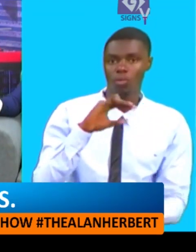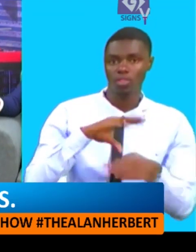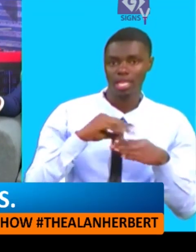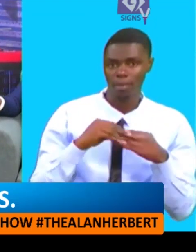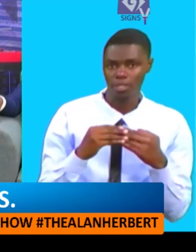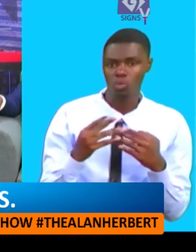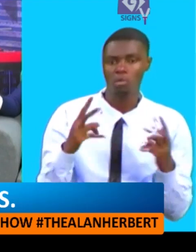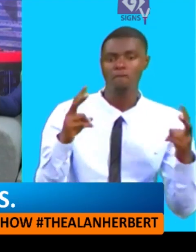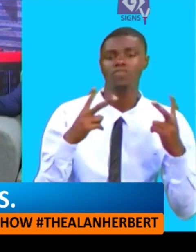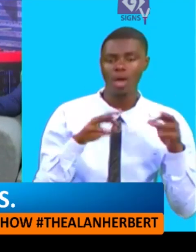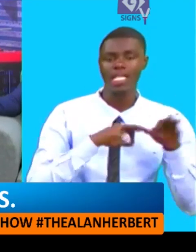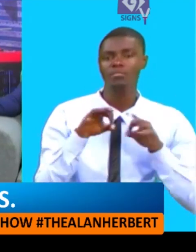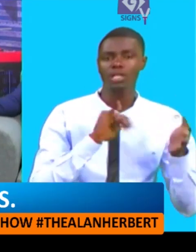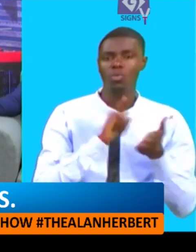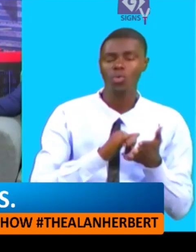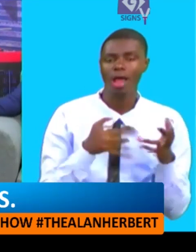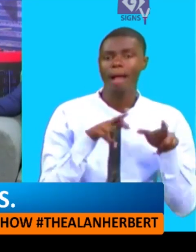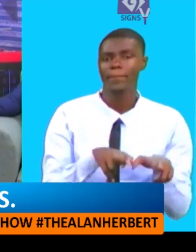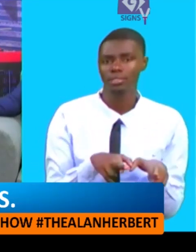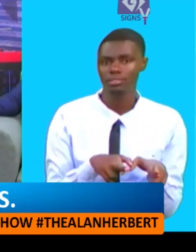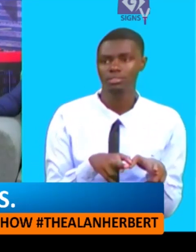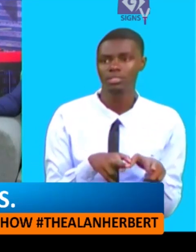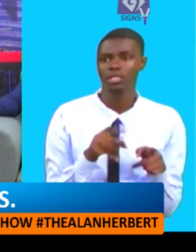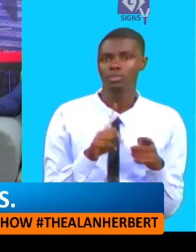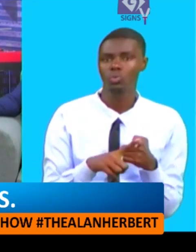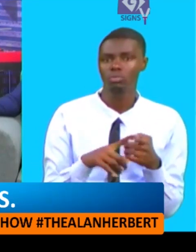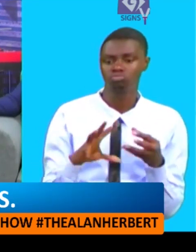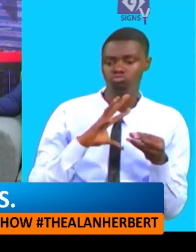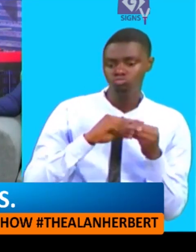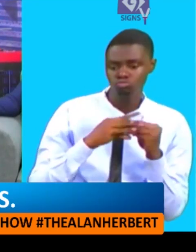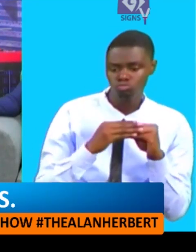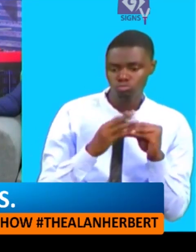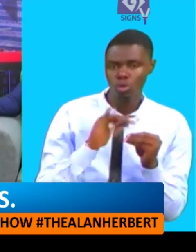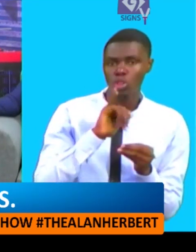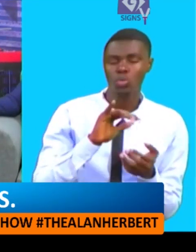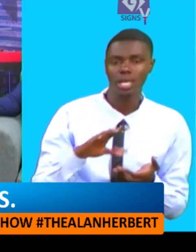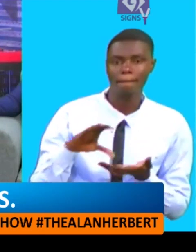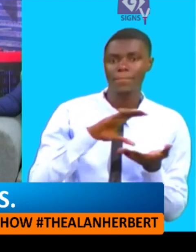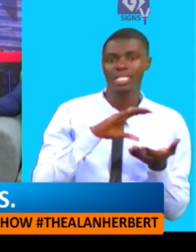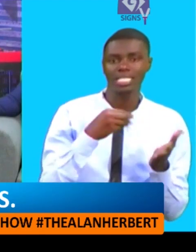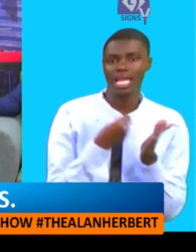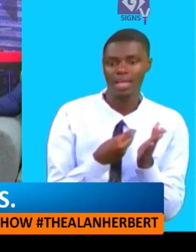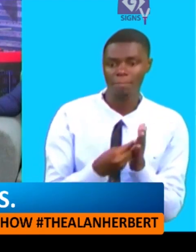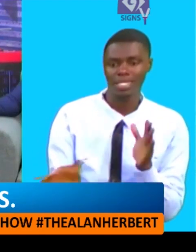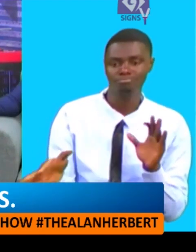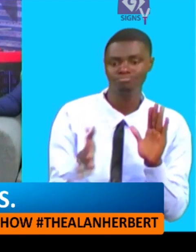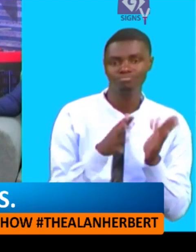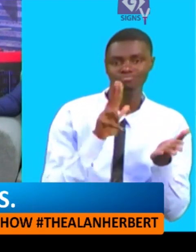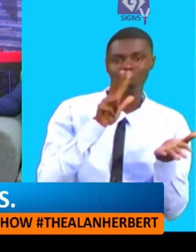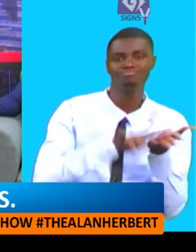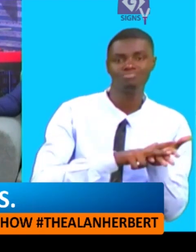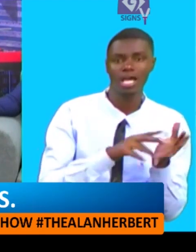a viewer to understand what really goes into coming up with those particular packages and the amounts that are attached to these